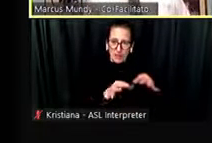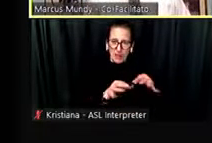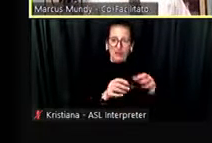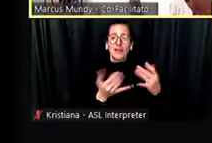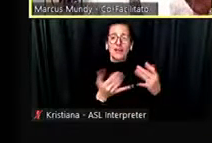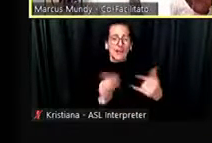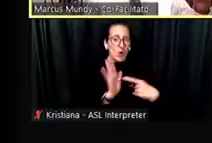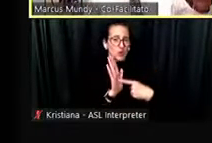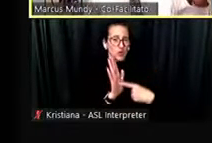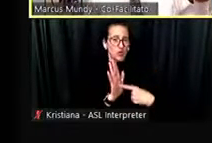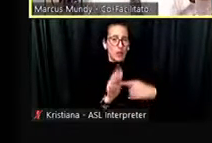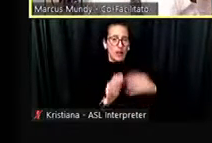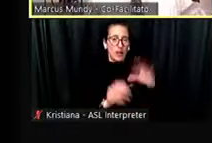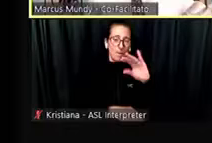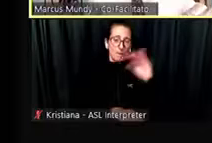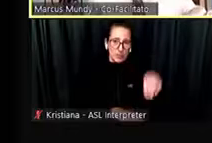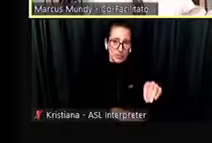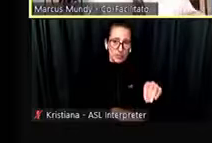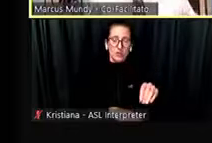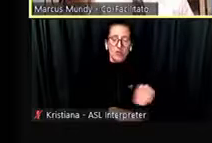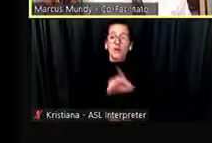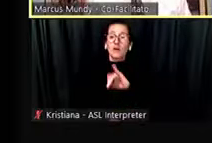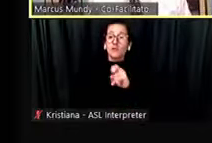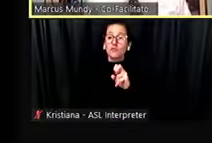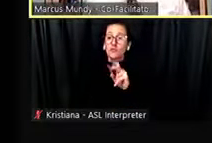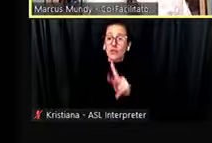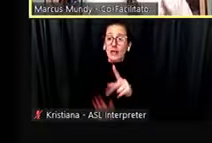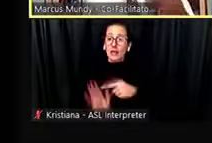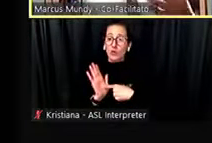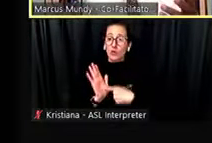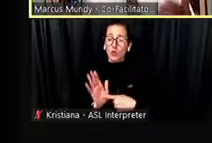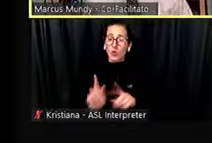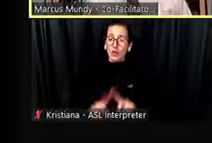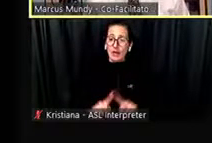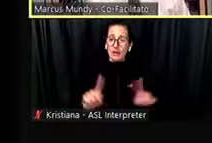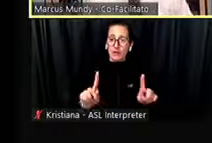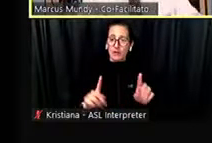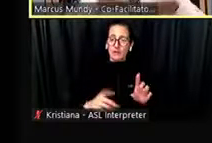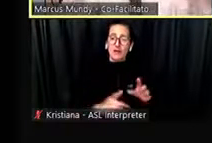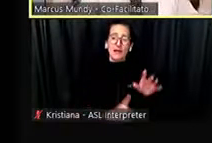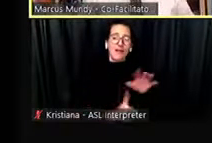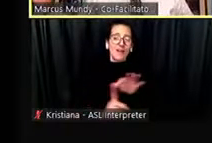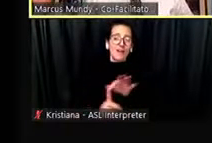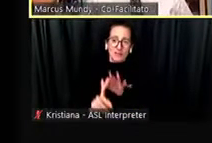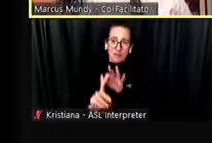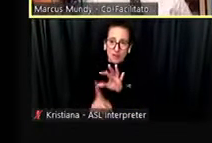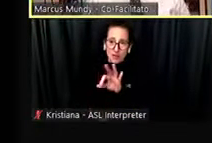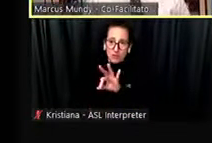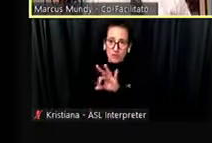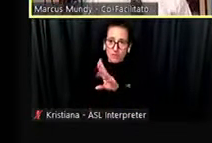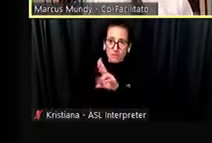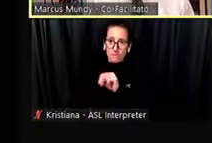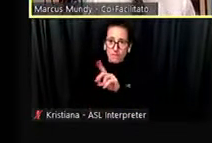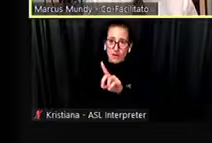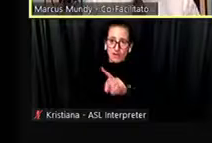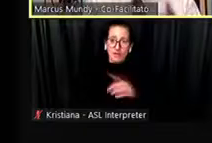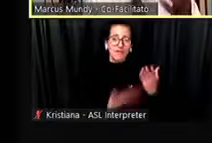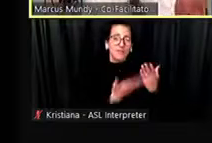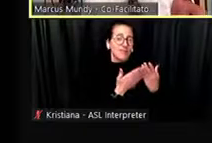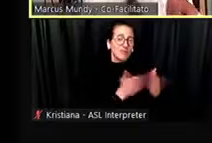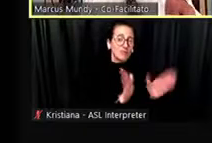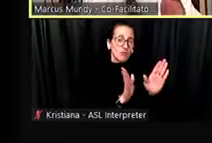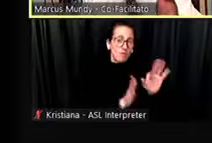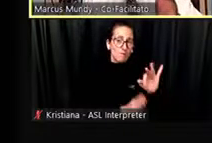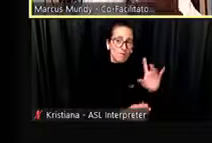you before was the differences between the special fund and the general fund. What this slide is the total fund. So,